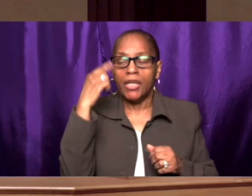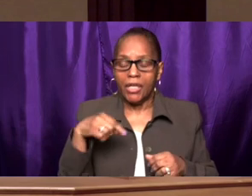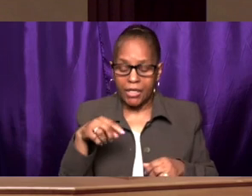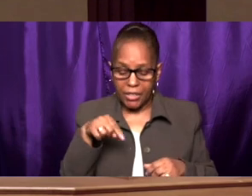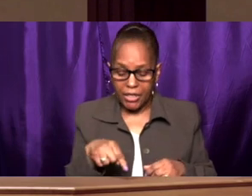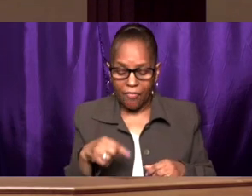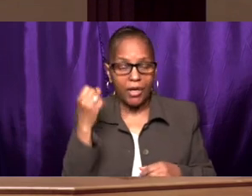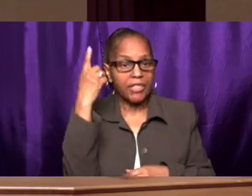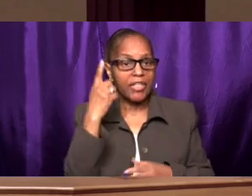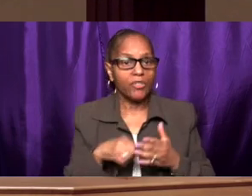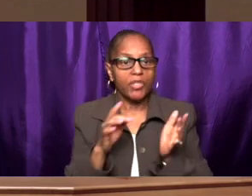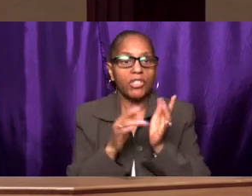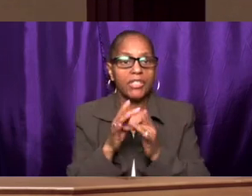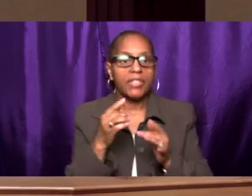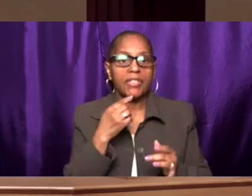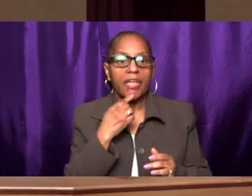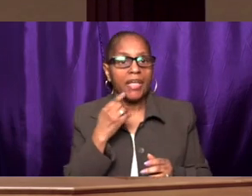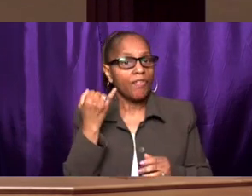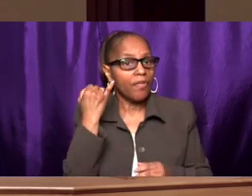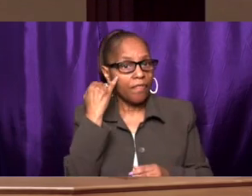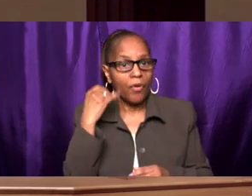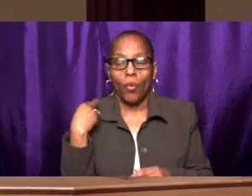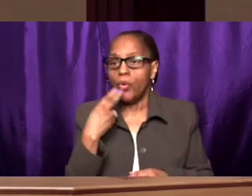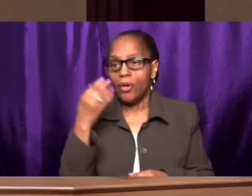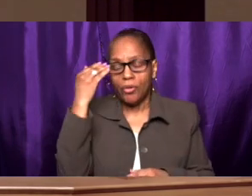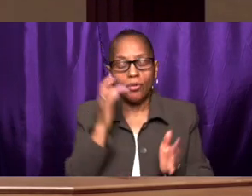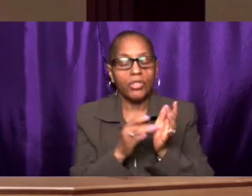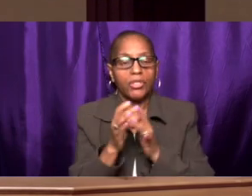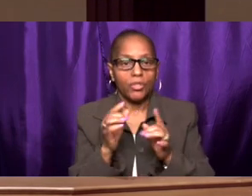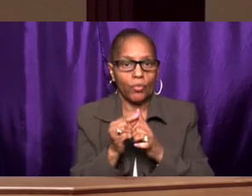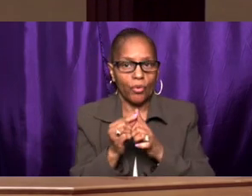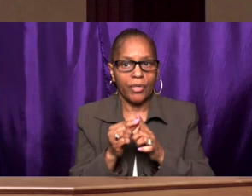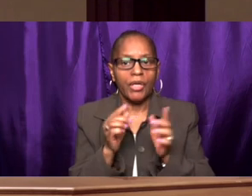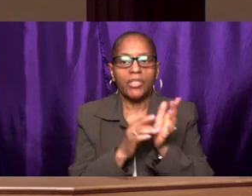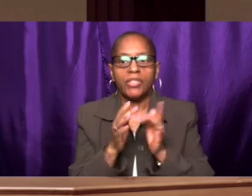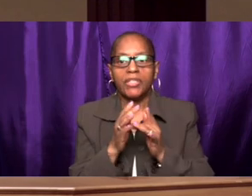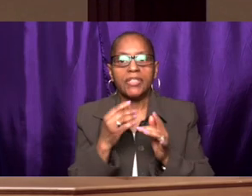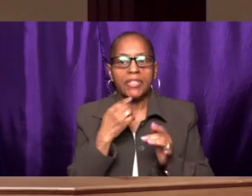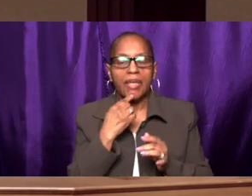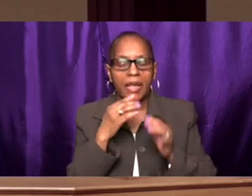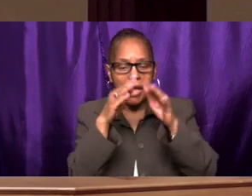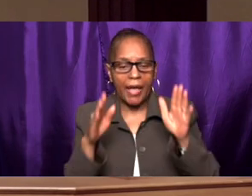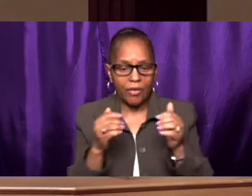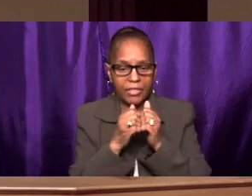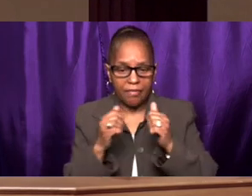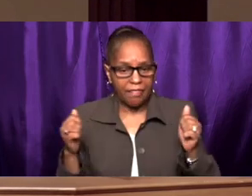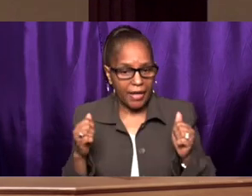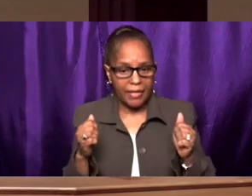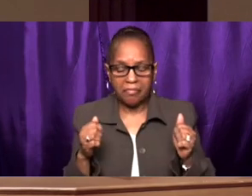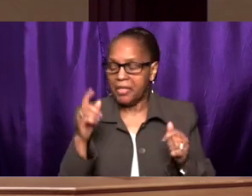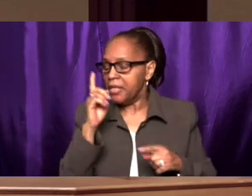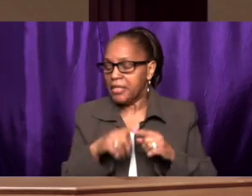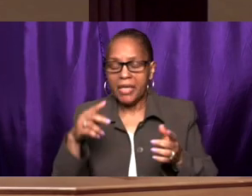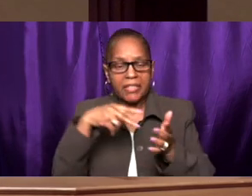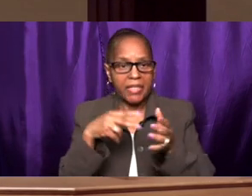what Jesus says, even if we don't know Jesus' words. Jesus said that a house divided, a kingdom divided, cannot stand. So